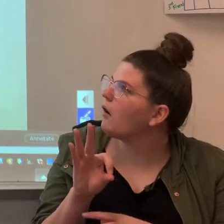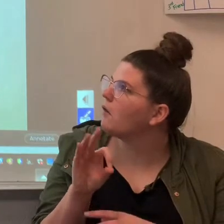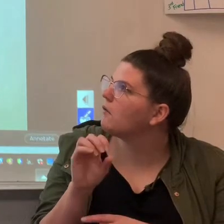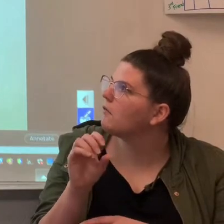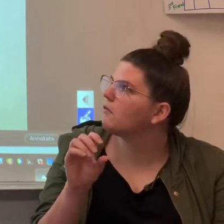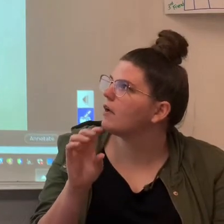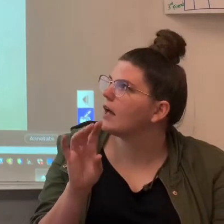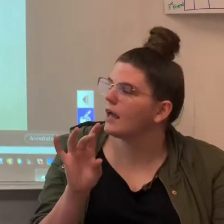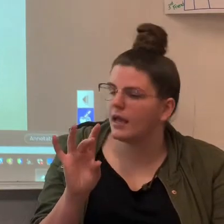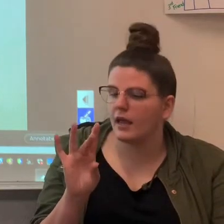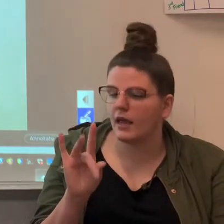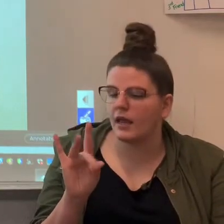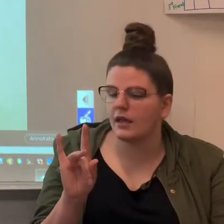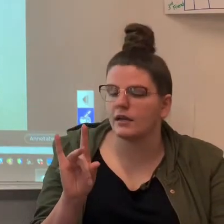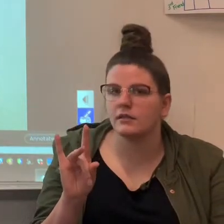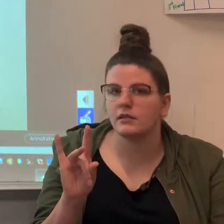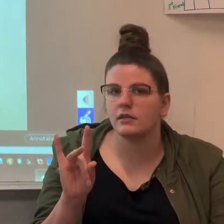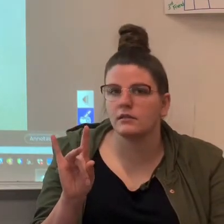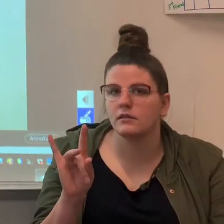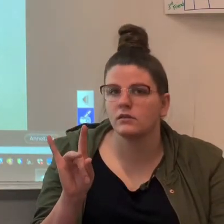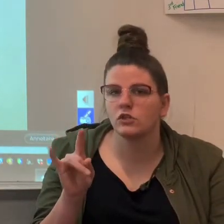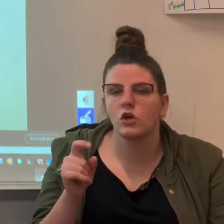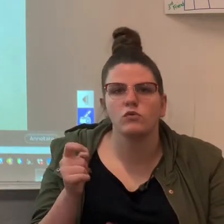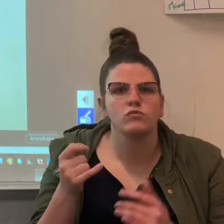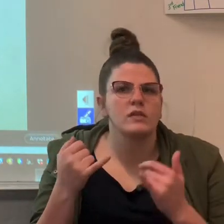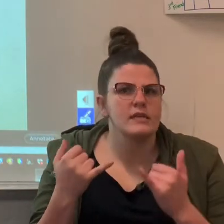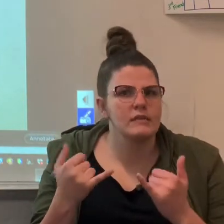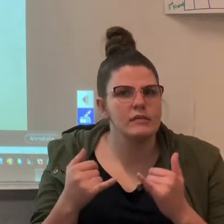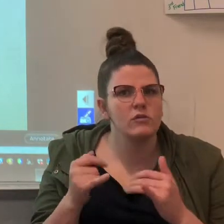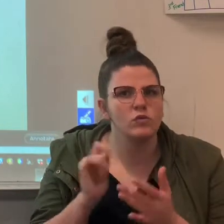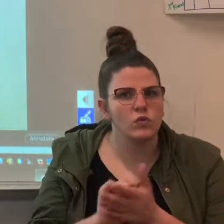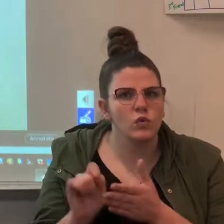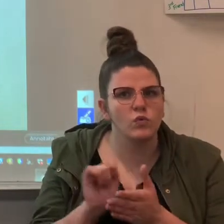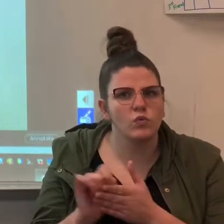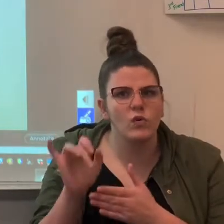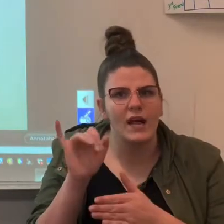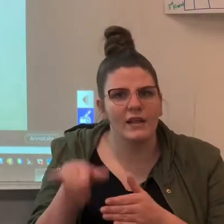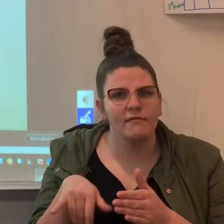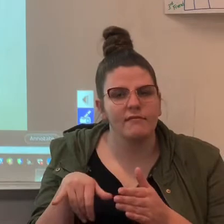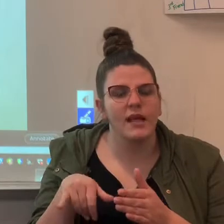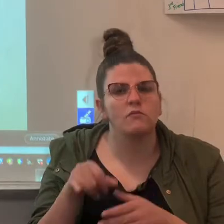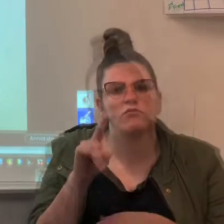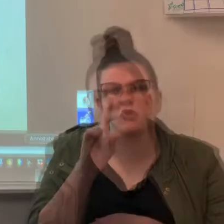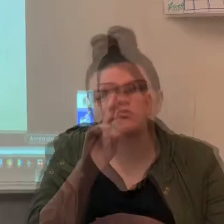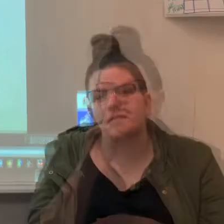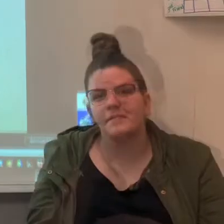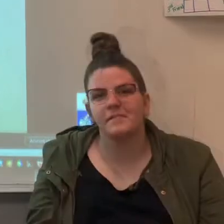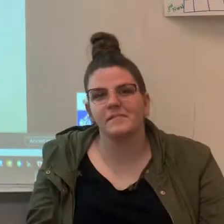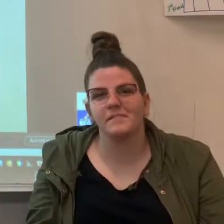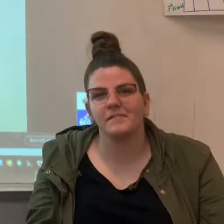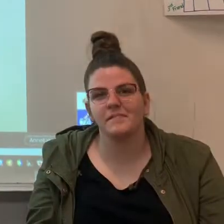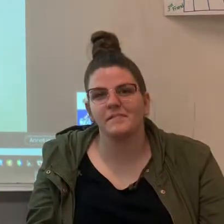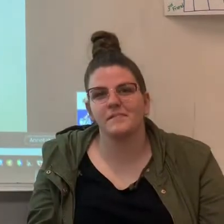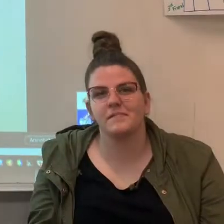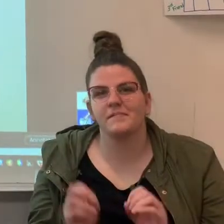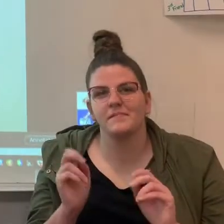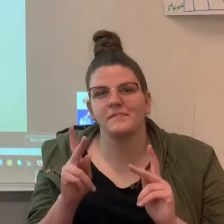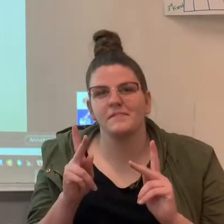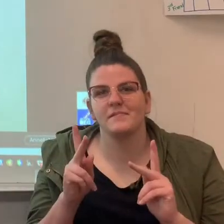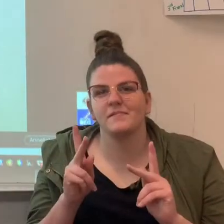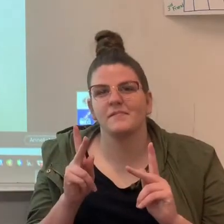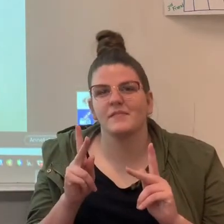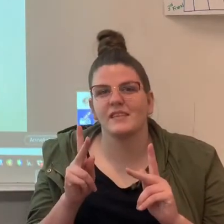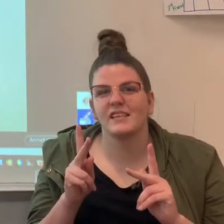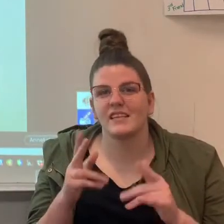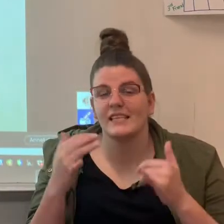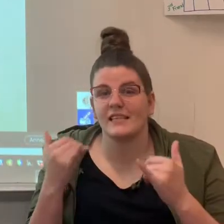say 1/6 times 18. It didn't ask us to solve it, just an expression. All right, in this